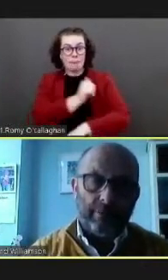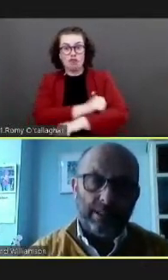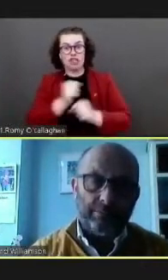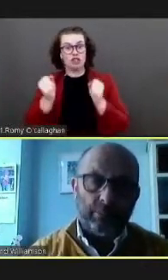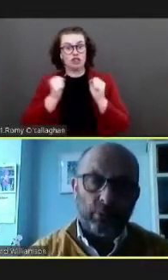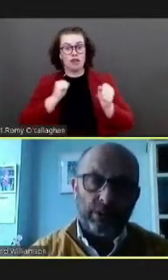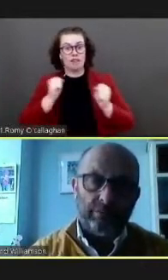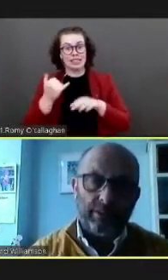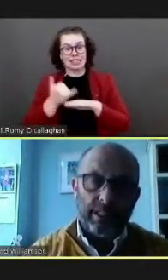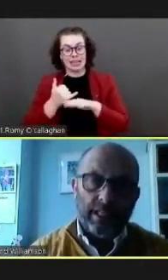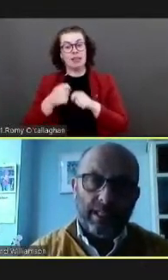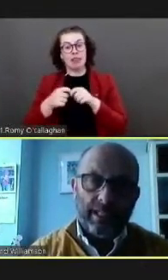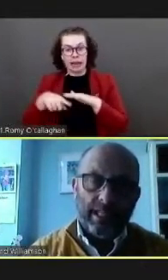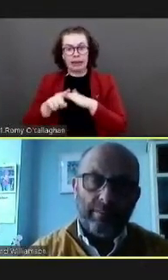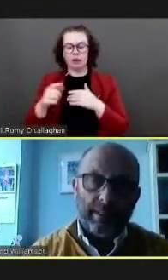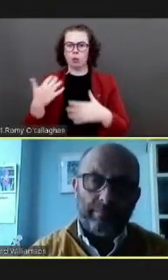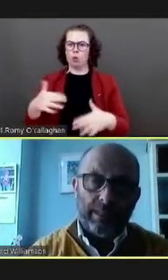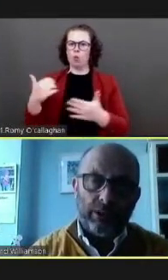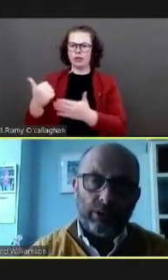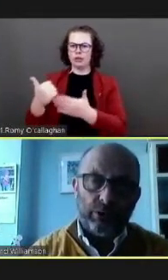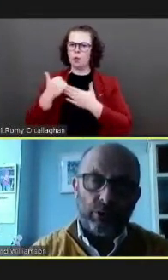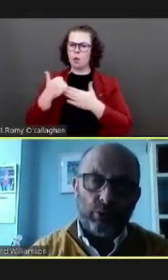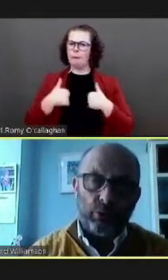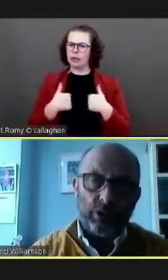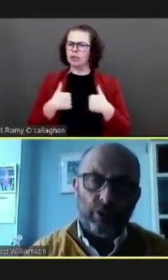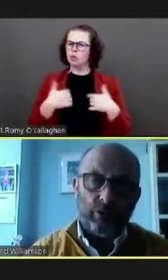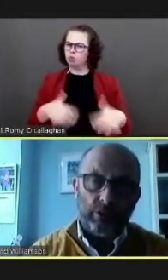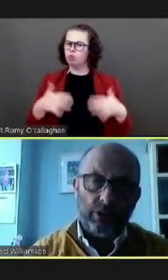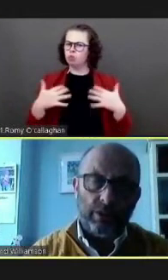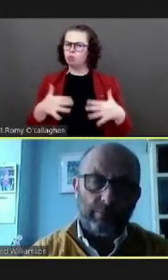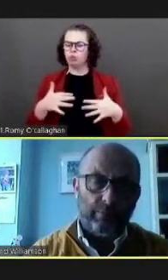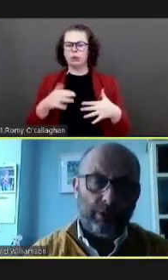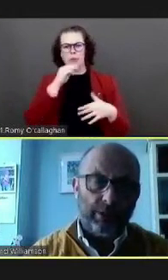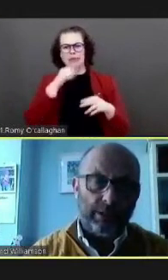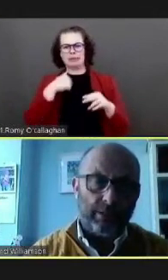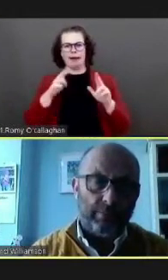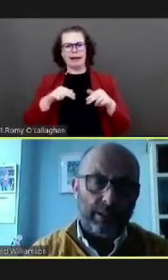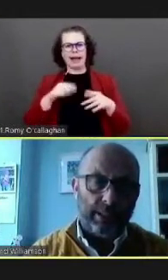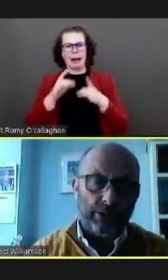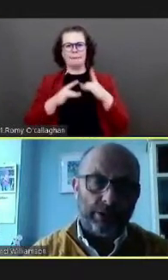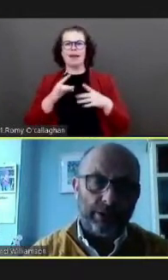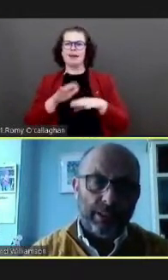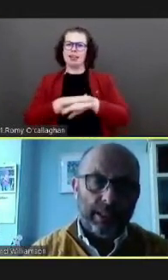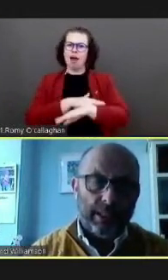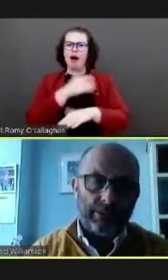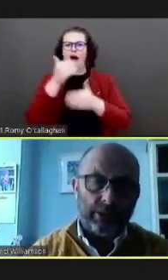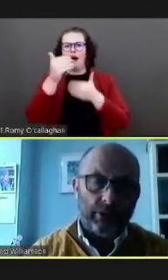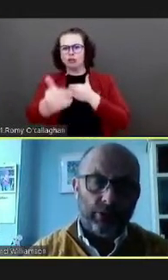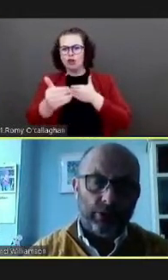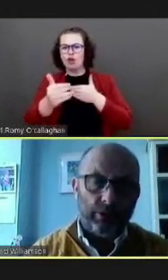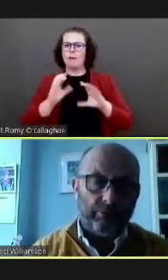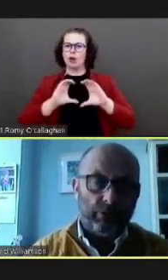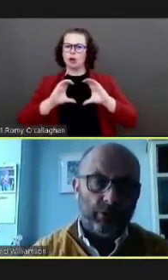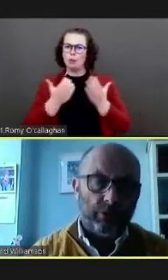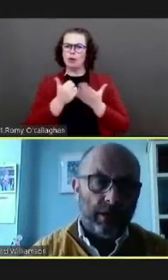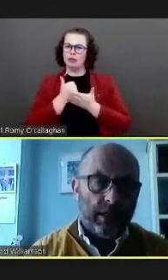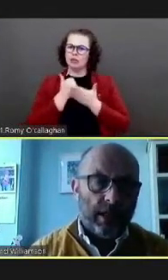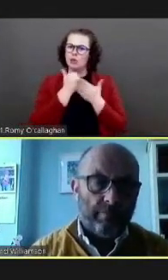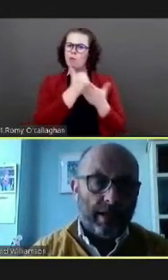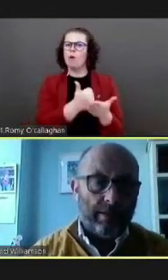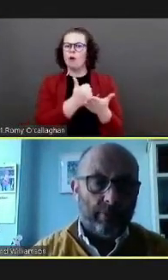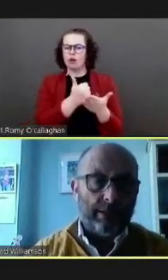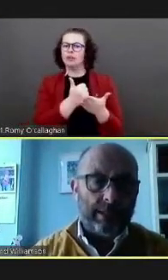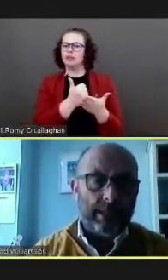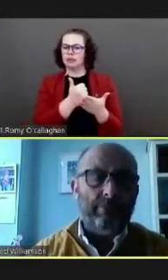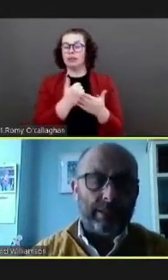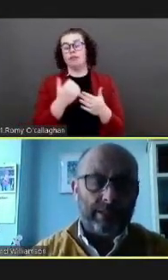really became very supportive in enabling me to source long-term community accommodation in a secure unit for